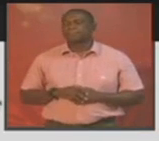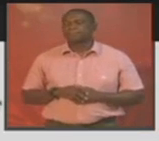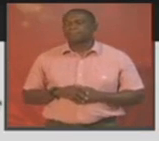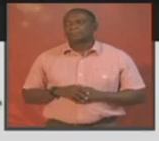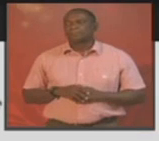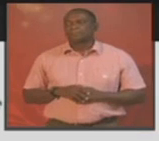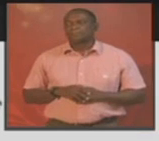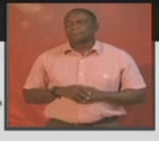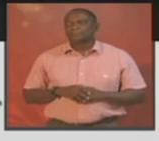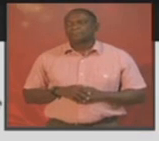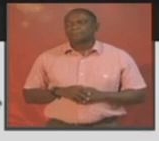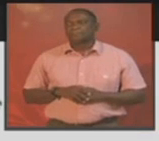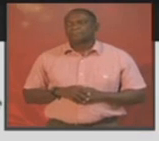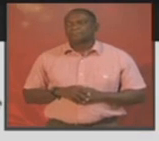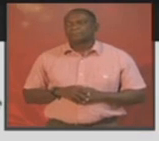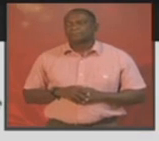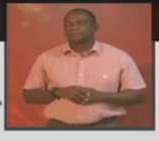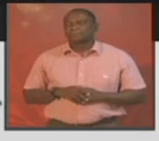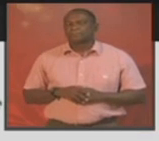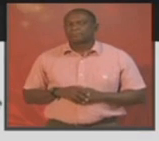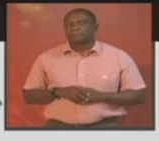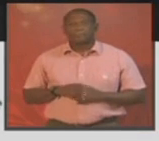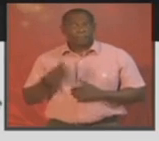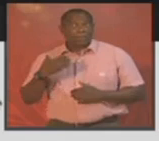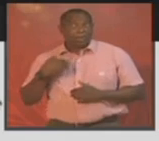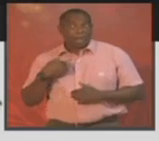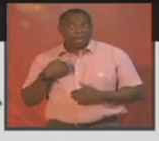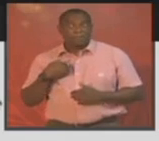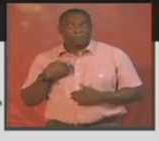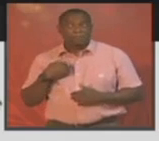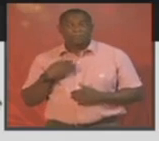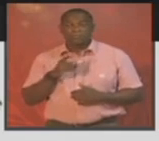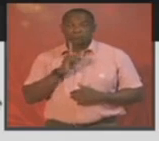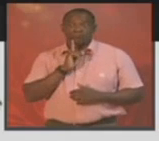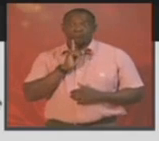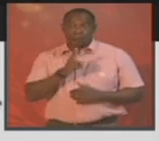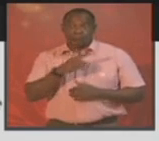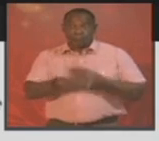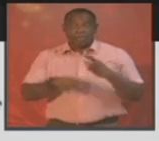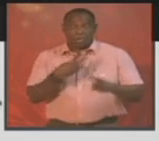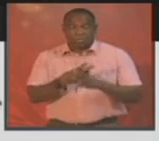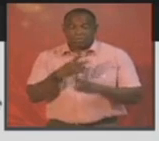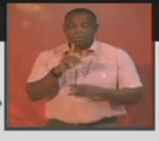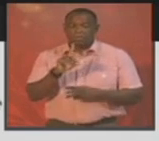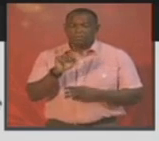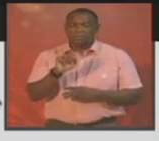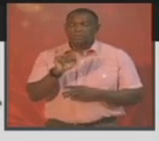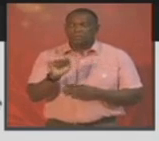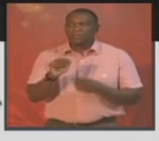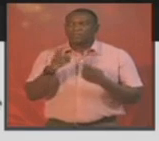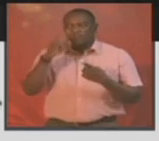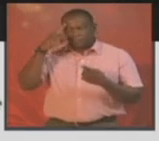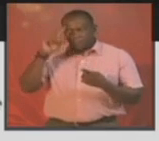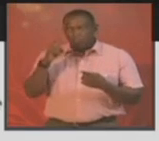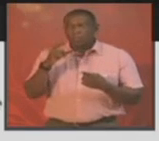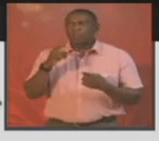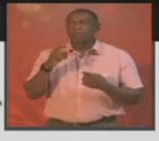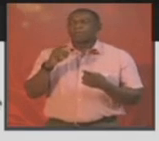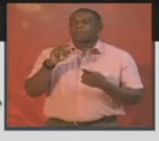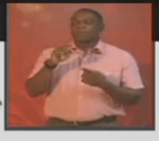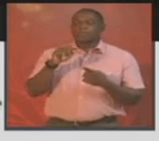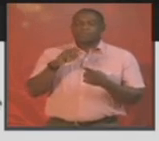And we do have some real-world data with respect to the Oxford AstraZeneca and the